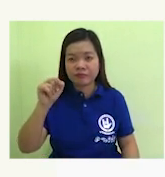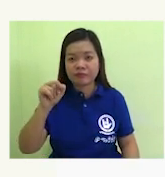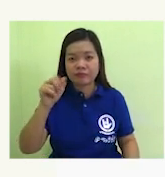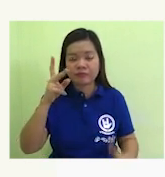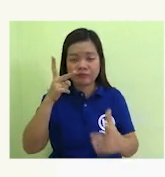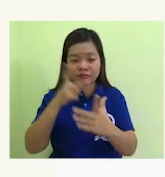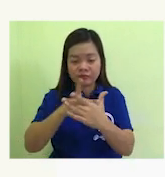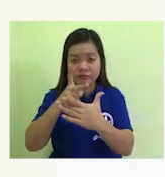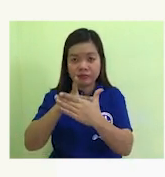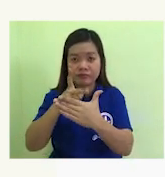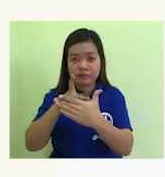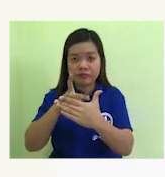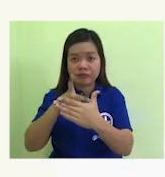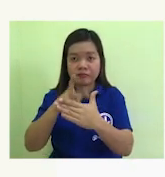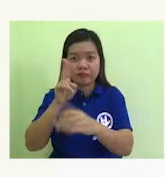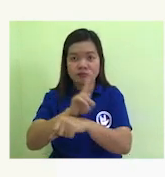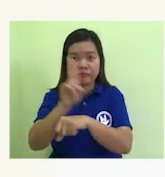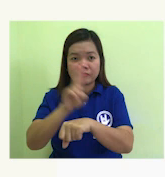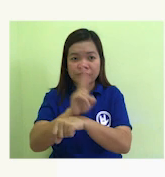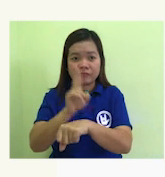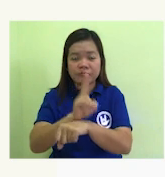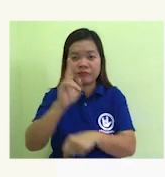HK.